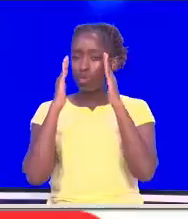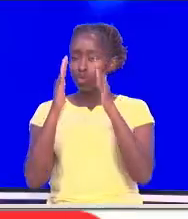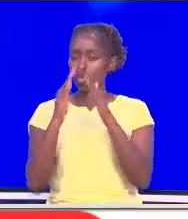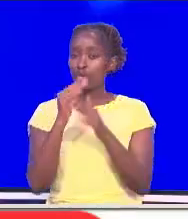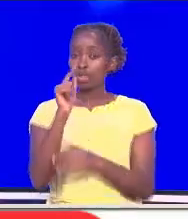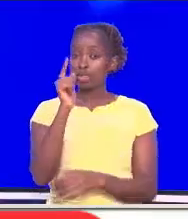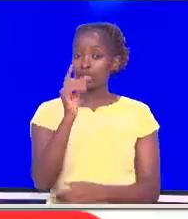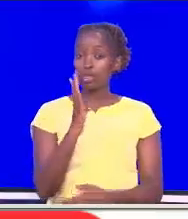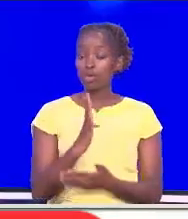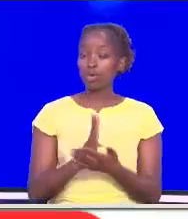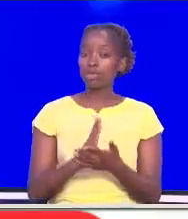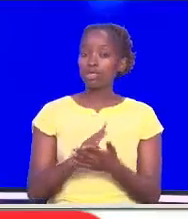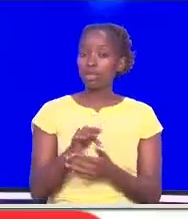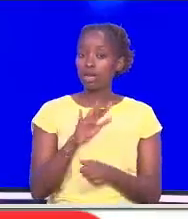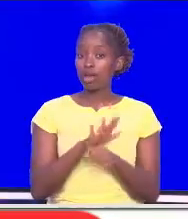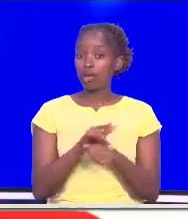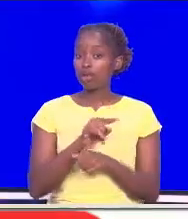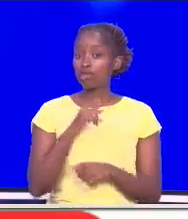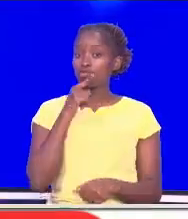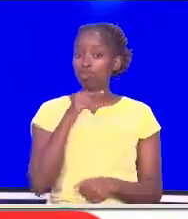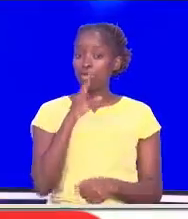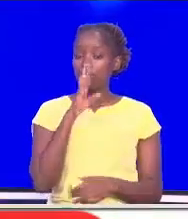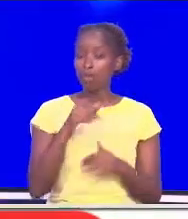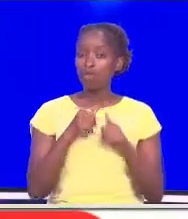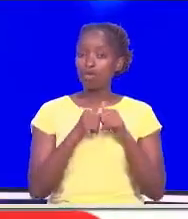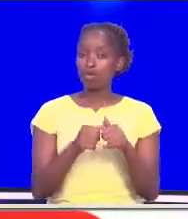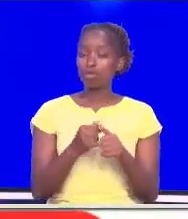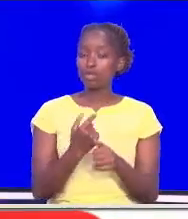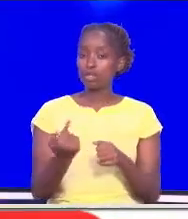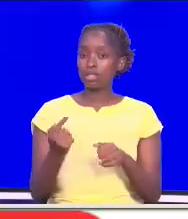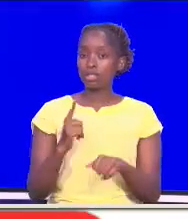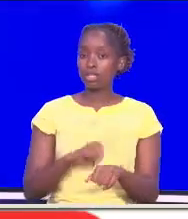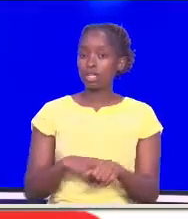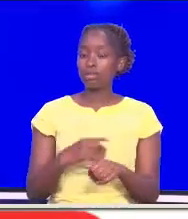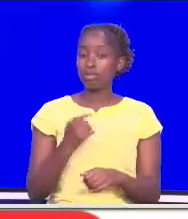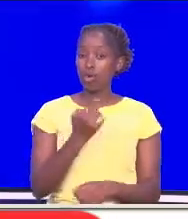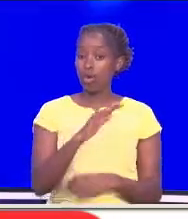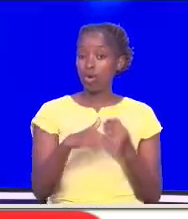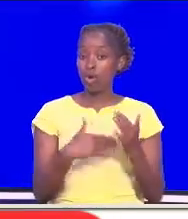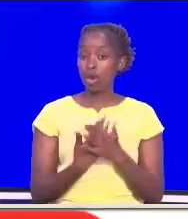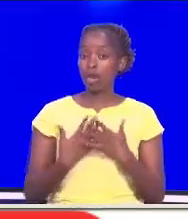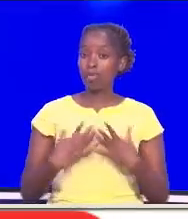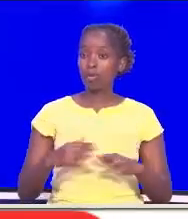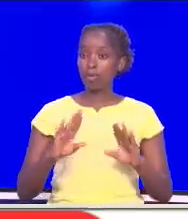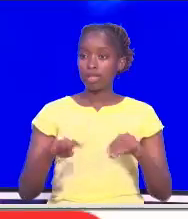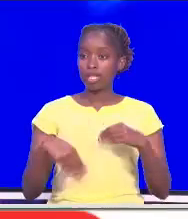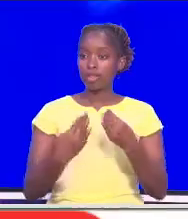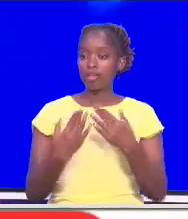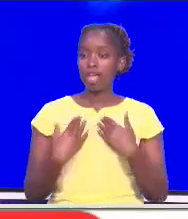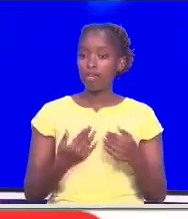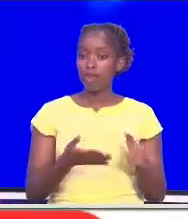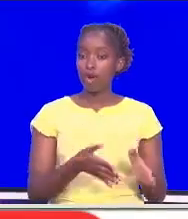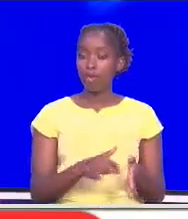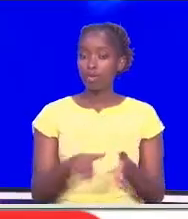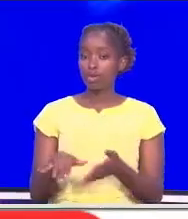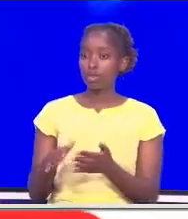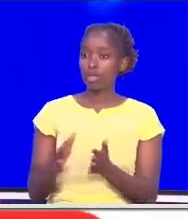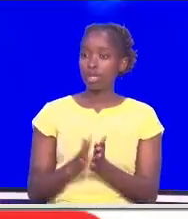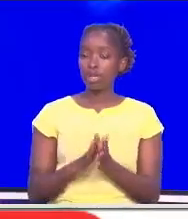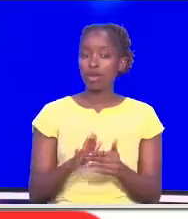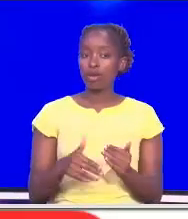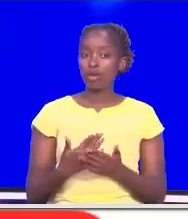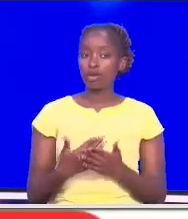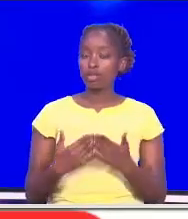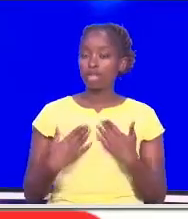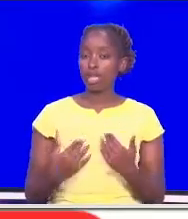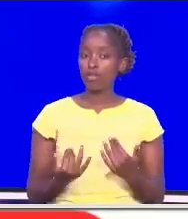Almost all these boys have been consistent throughout the whole season. So everybody has been given a chance. Everybody in the Shujaa setup, that means the Morans